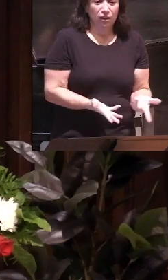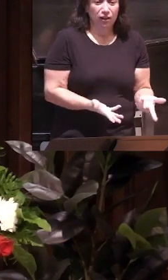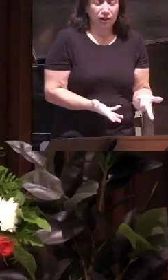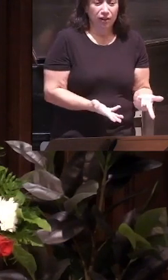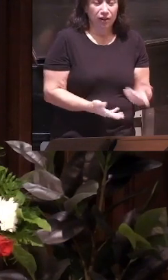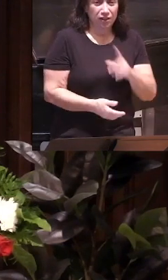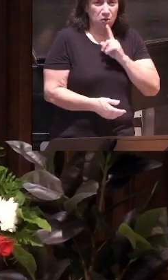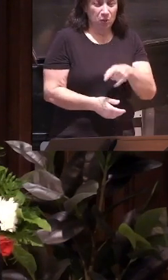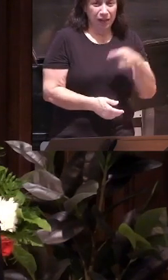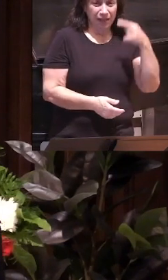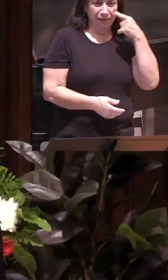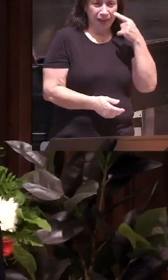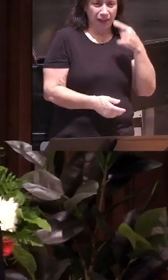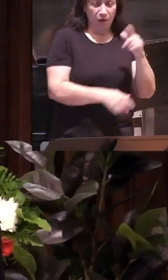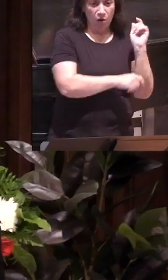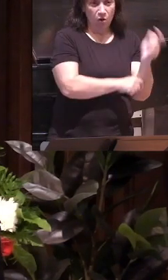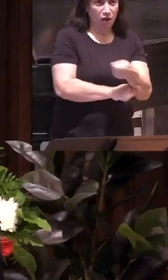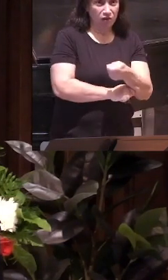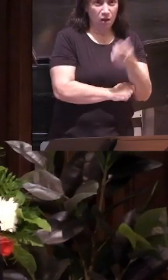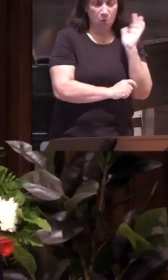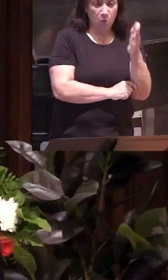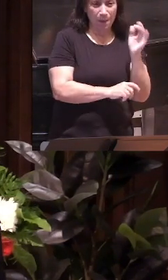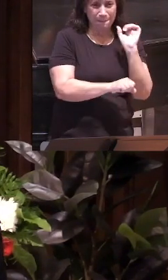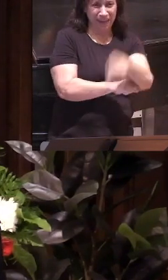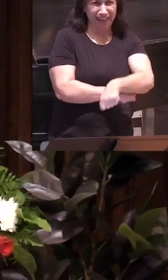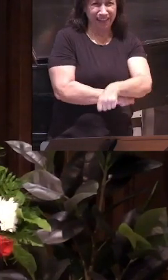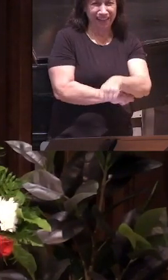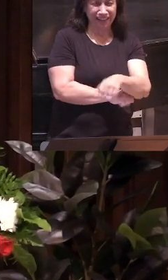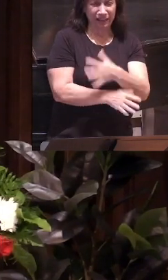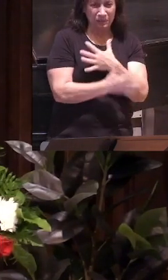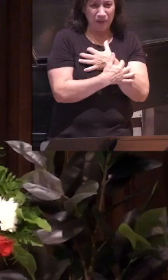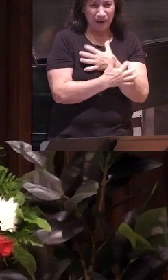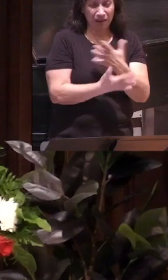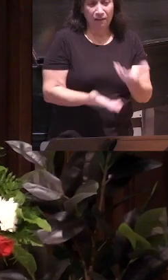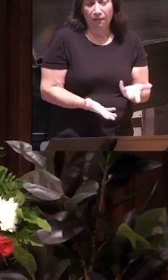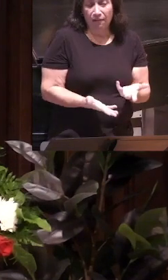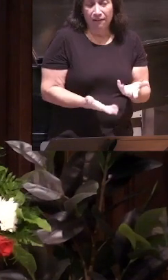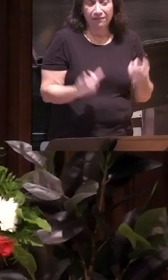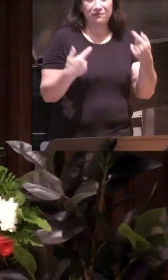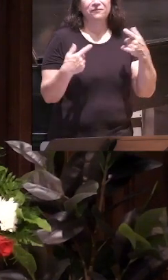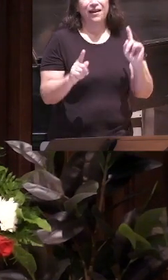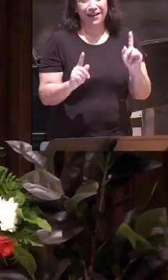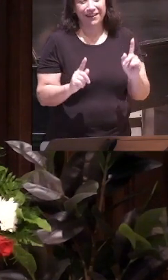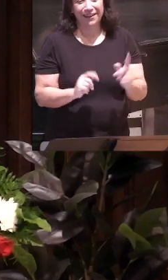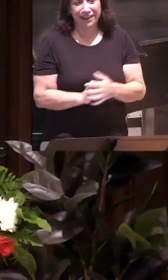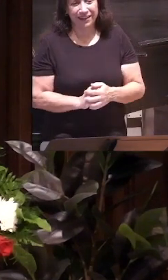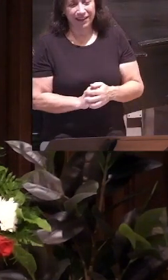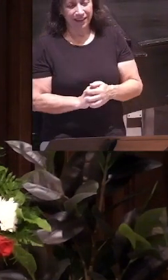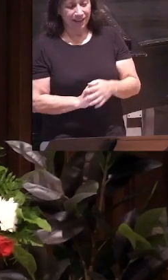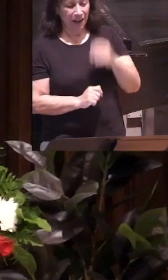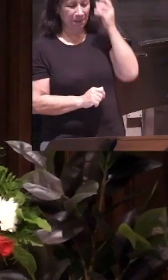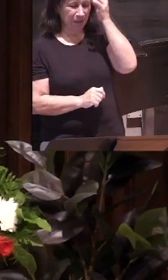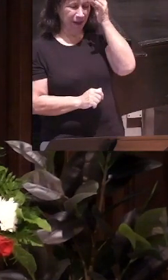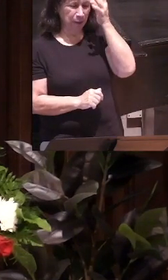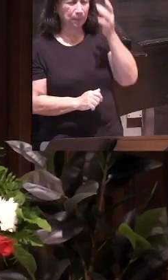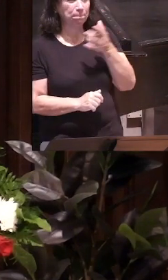Does he really think a golf club is gonna work? And finally, I started to